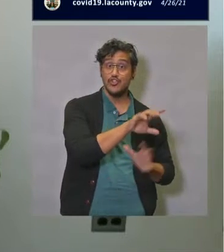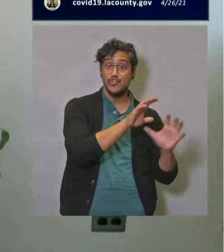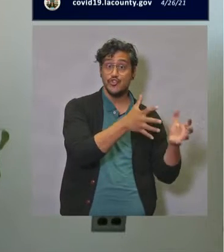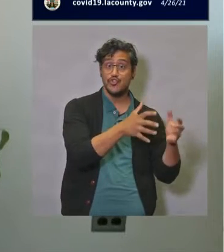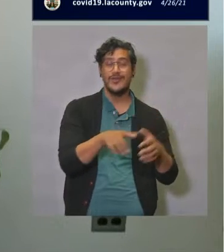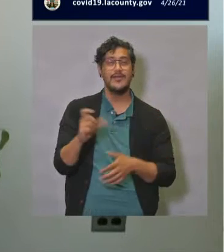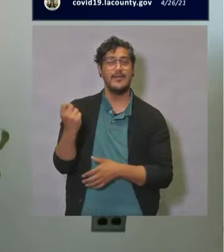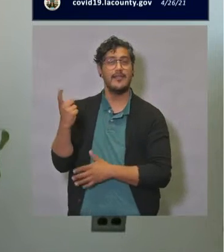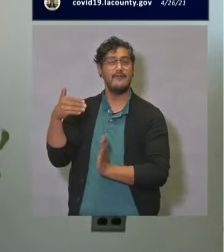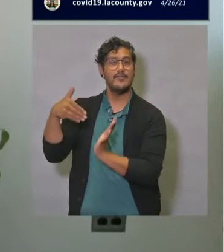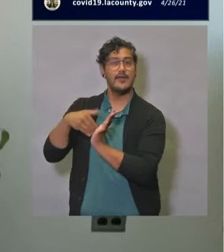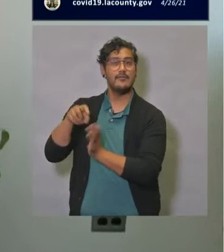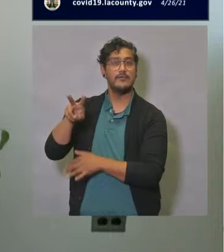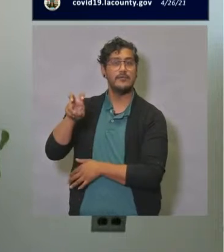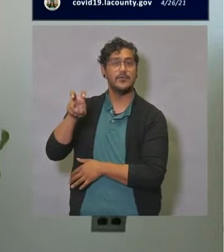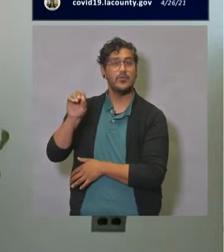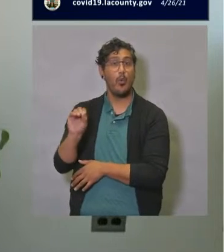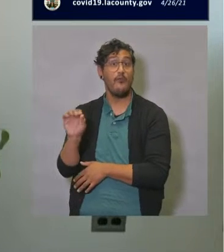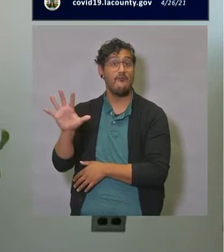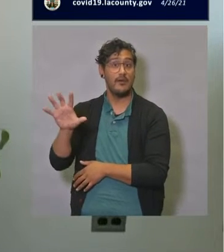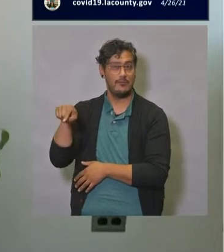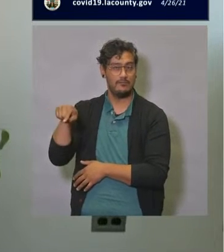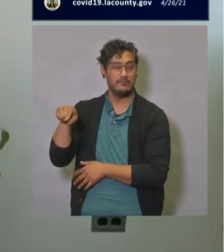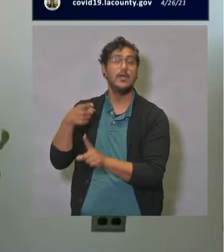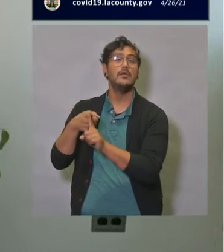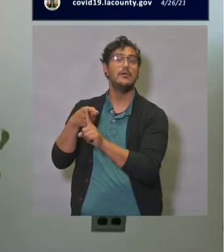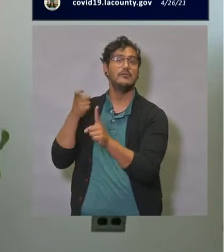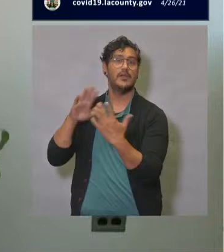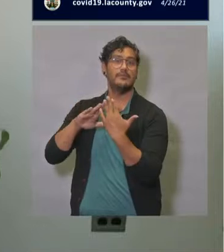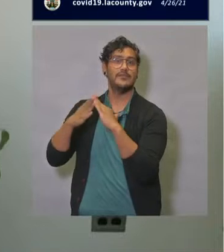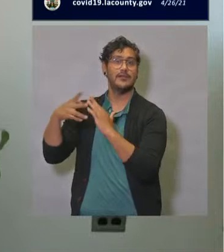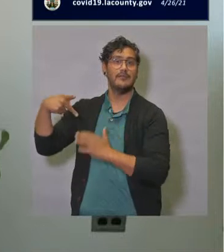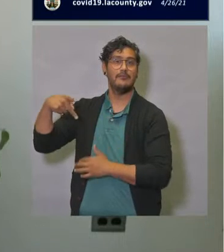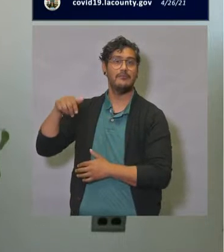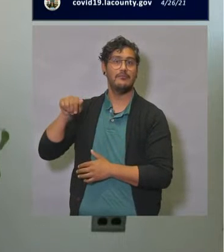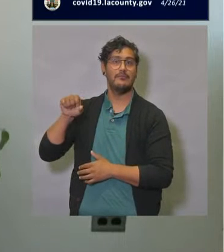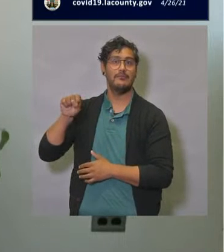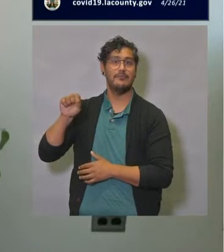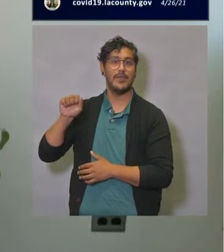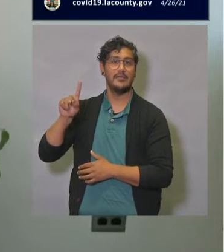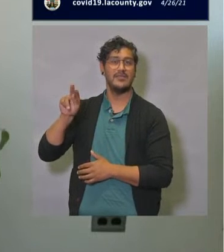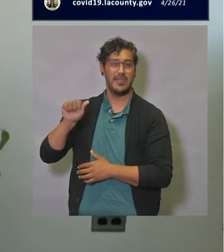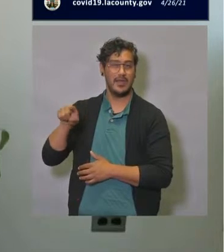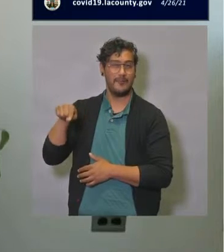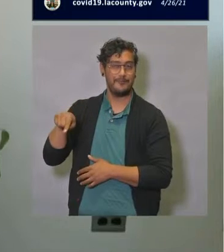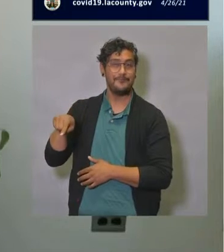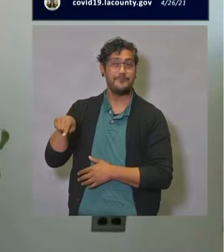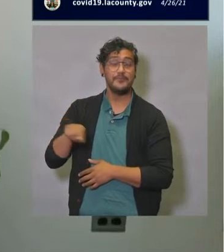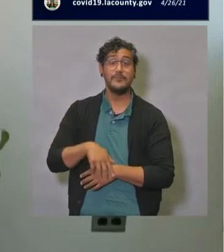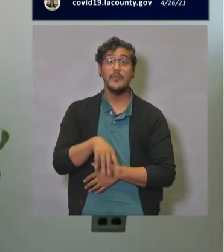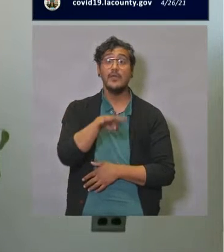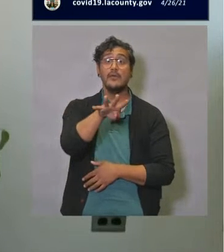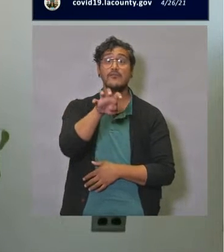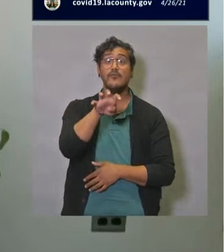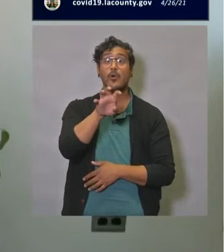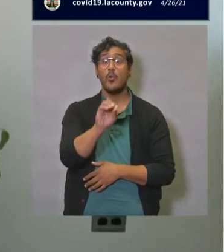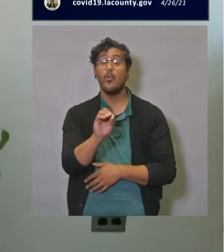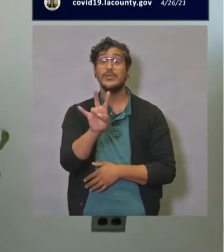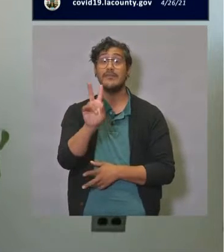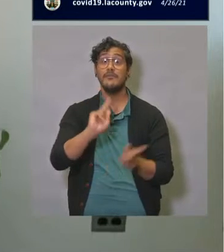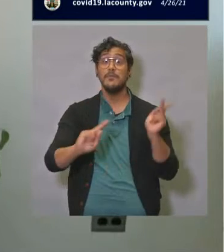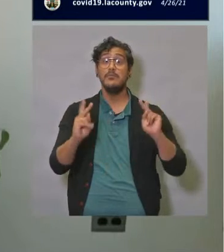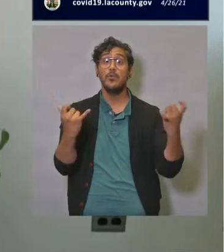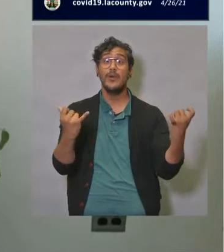and 11,205 cases reported by the city of Pasadena. There are 407 people